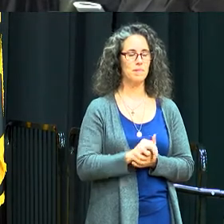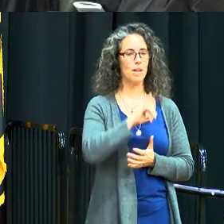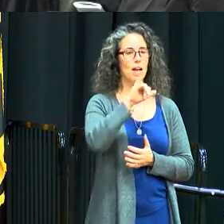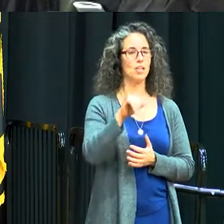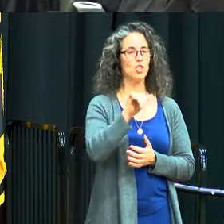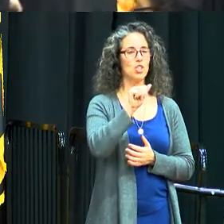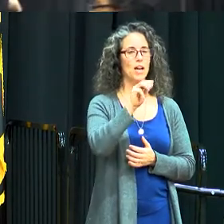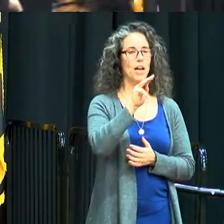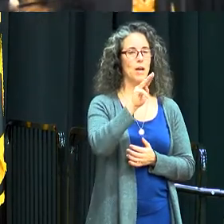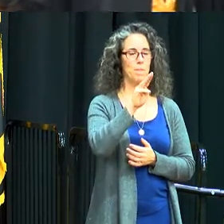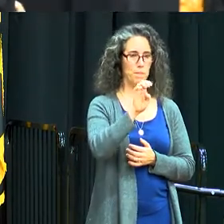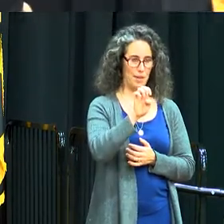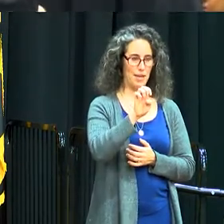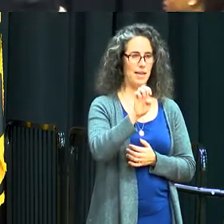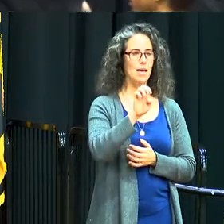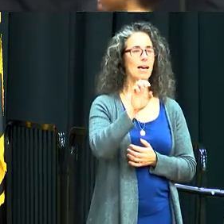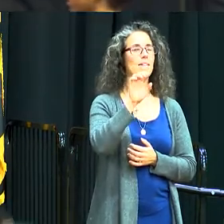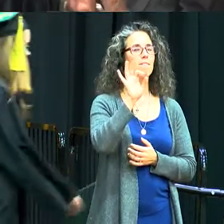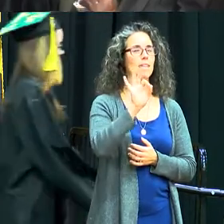Jamie Tyler Finley.